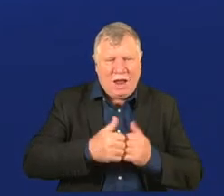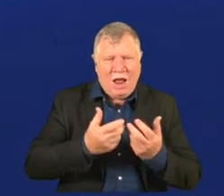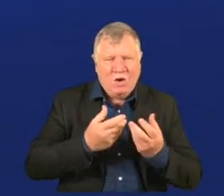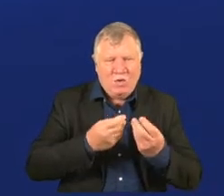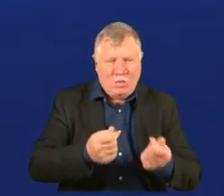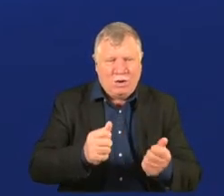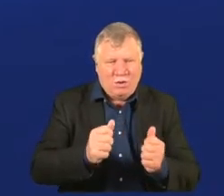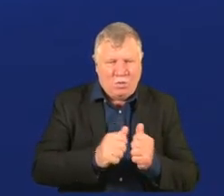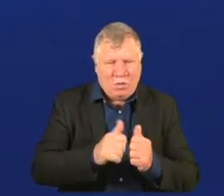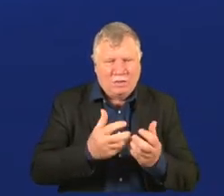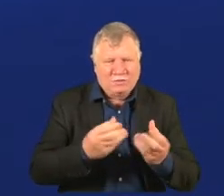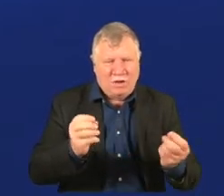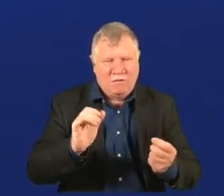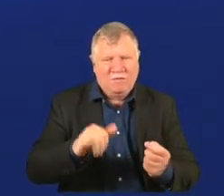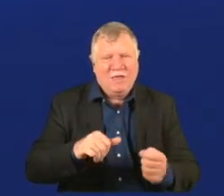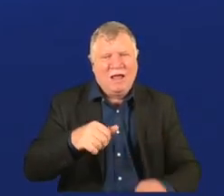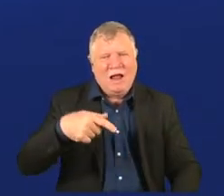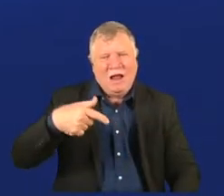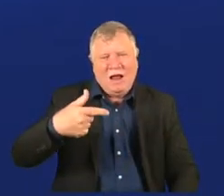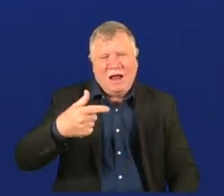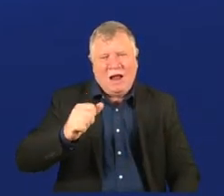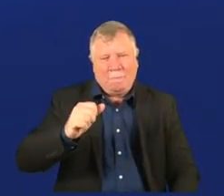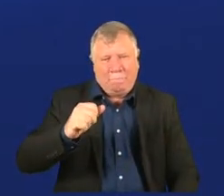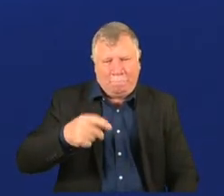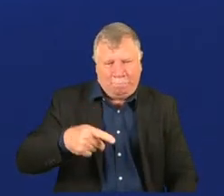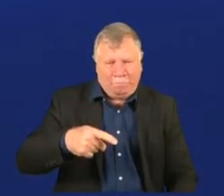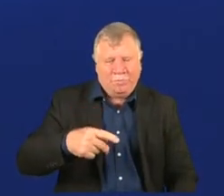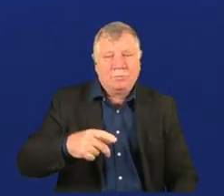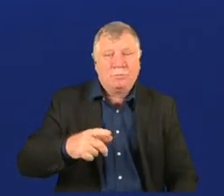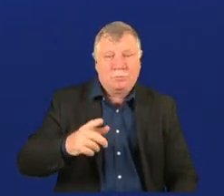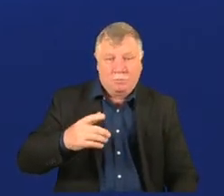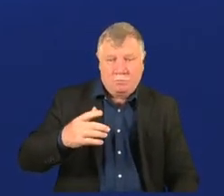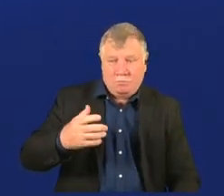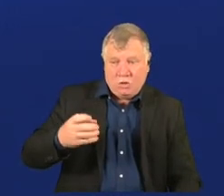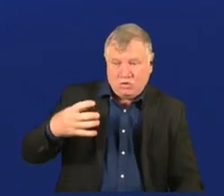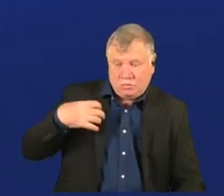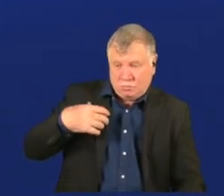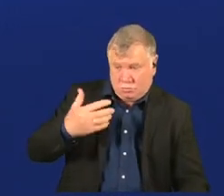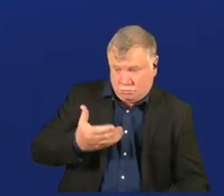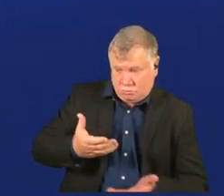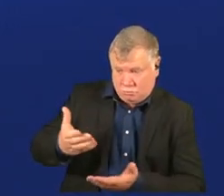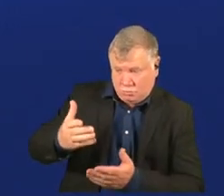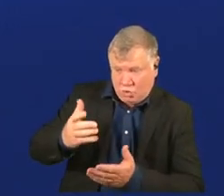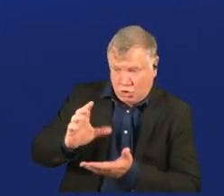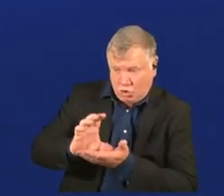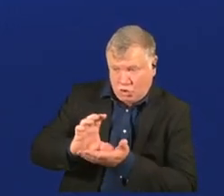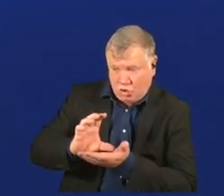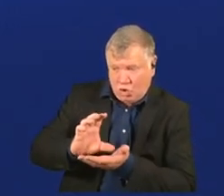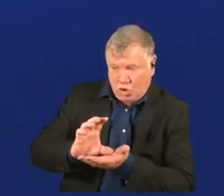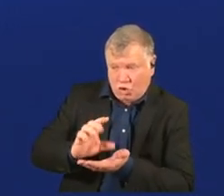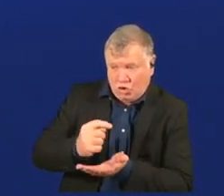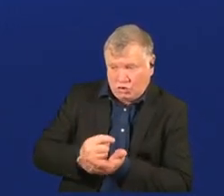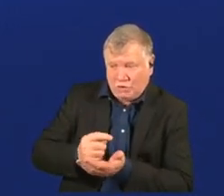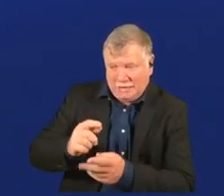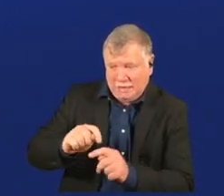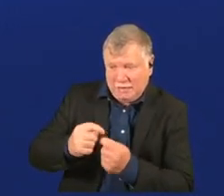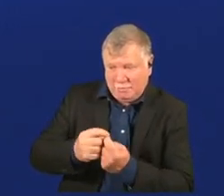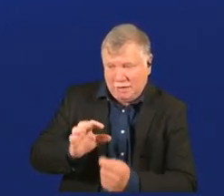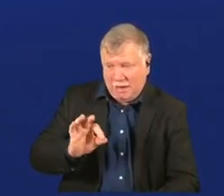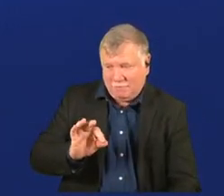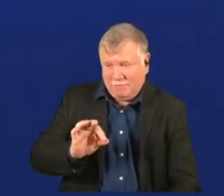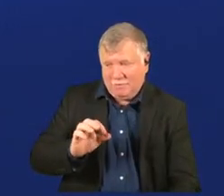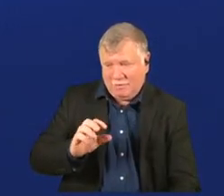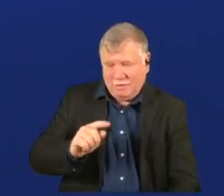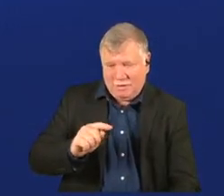about solving these gaps. So, Mr. Chairman, without further ado, the FTI consulting team. All